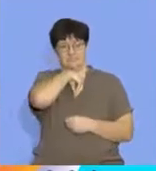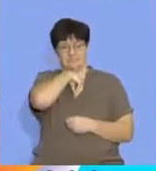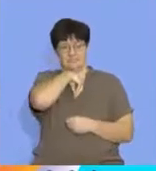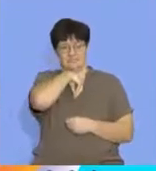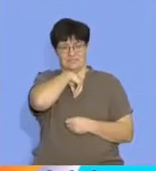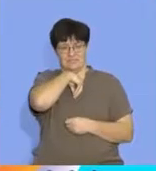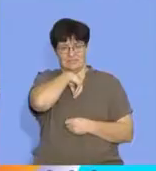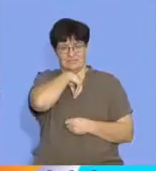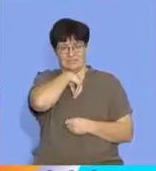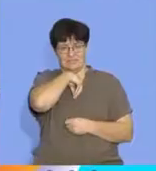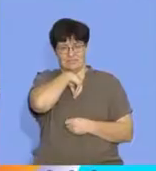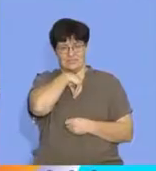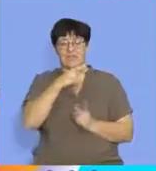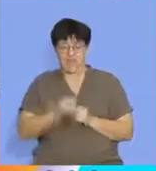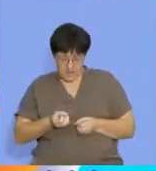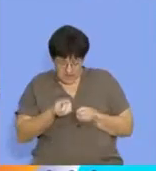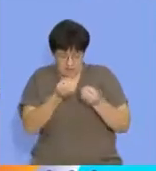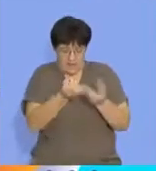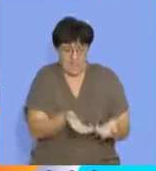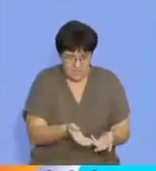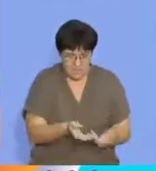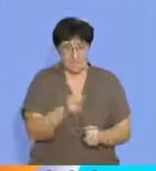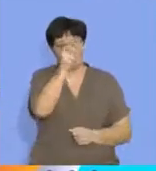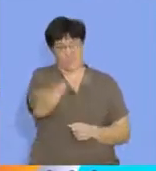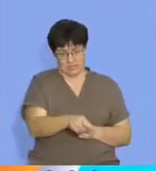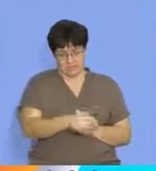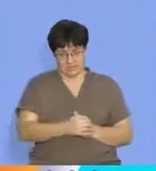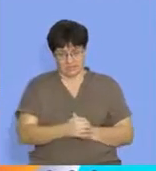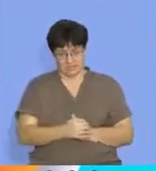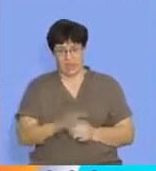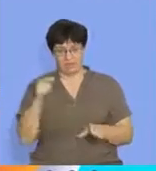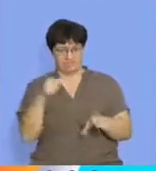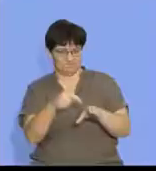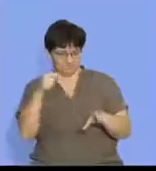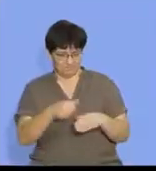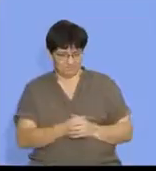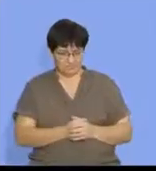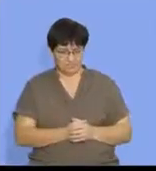protozoa inside that it gives to somebody, right, when they bite.